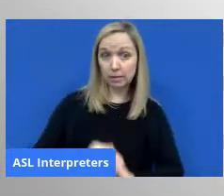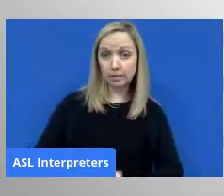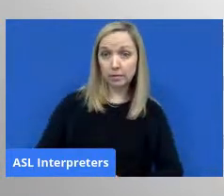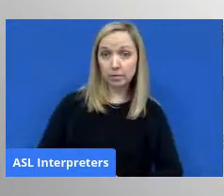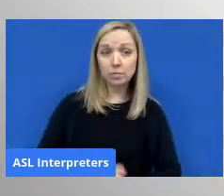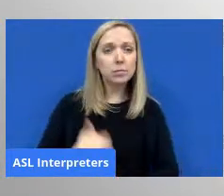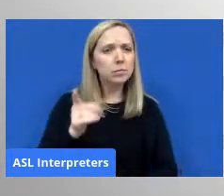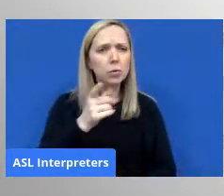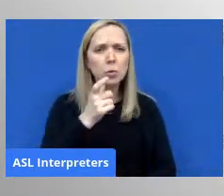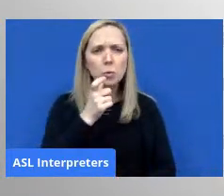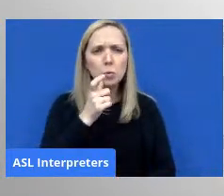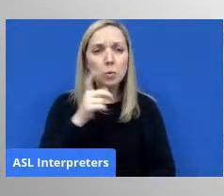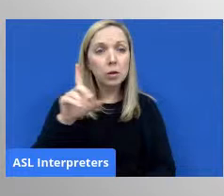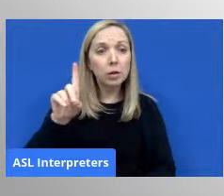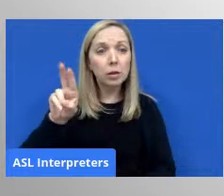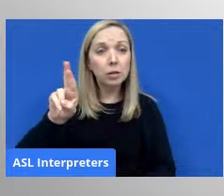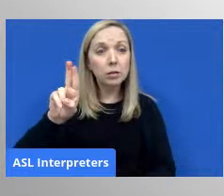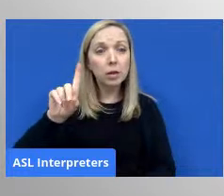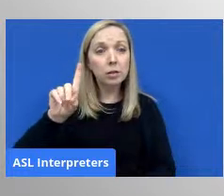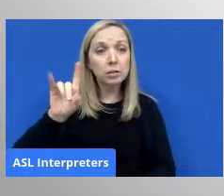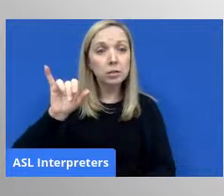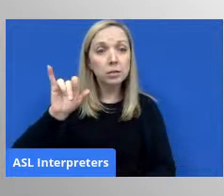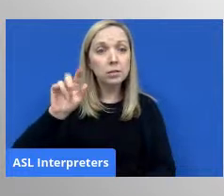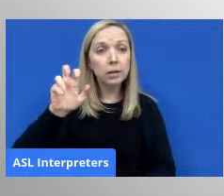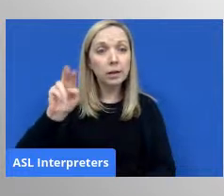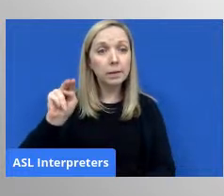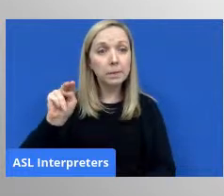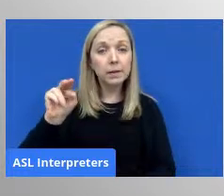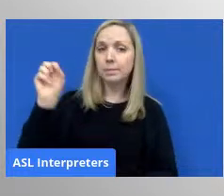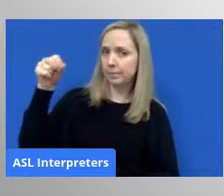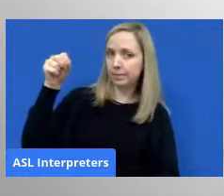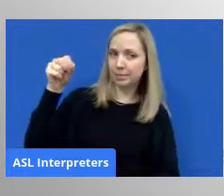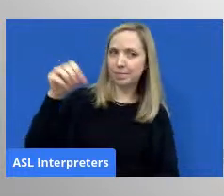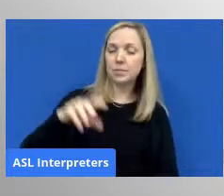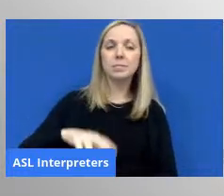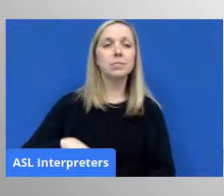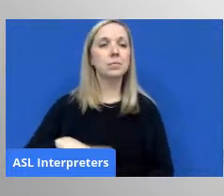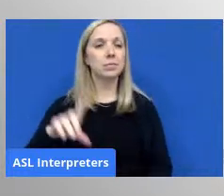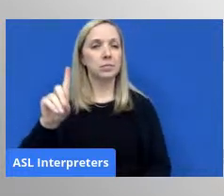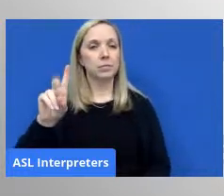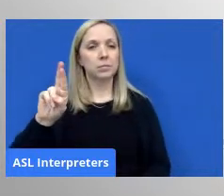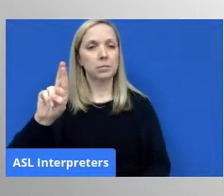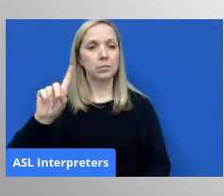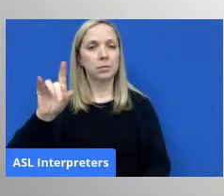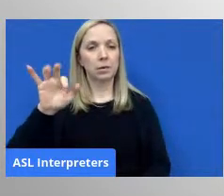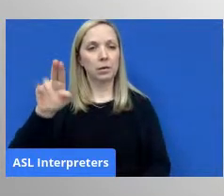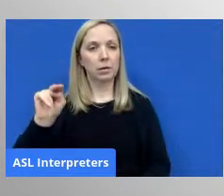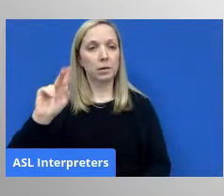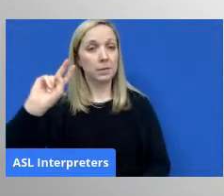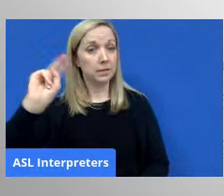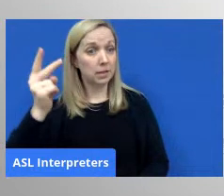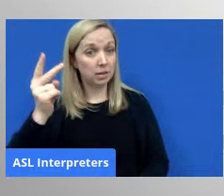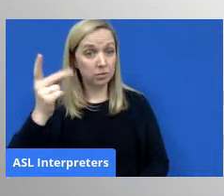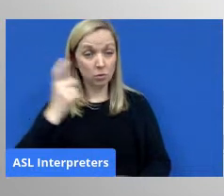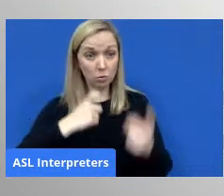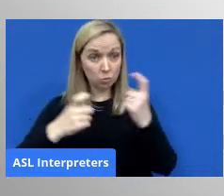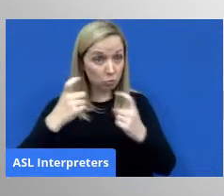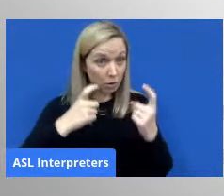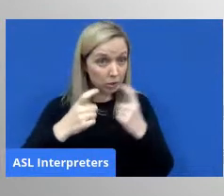Was that Dr. Dykeman? Yes. Okay, we have a second by Dr. Dykeman. Any questions or